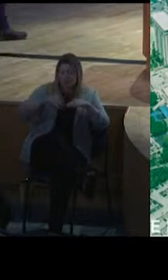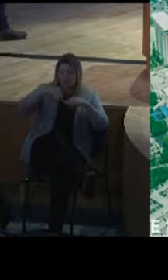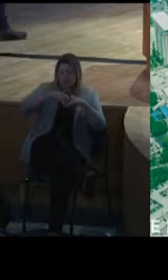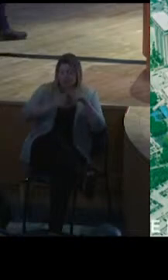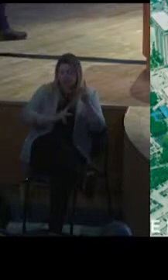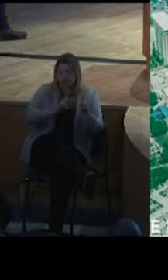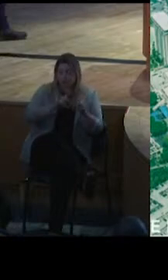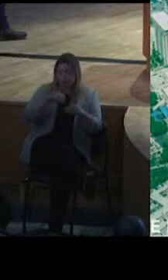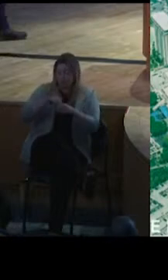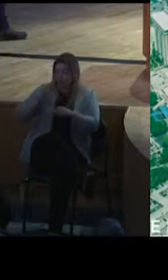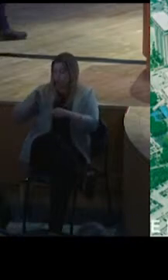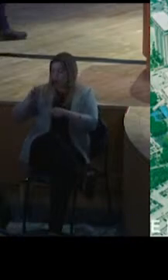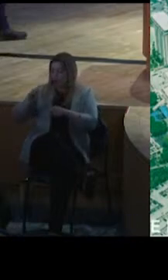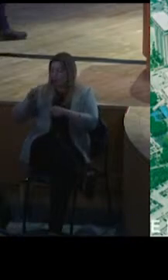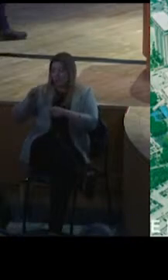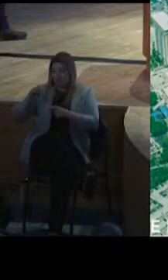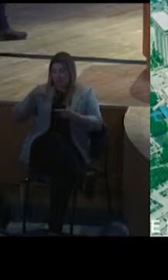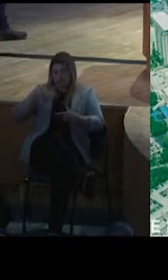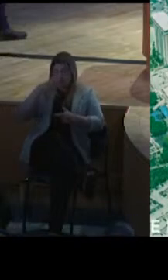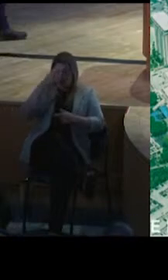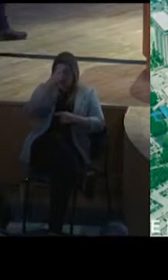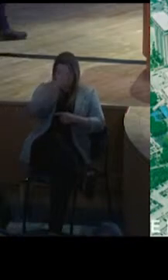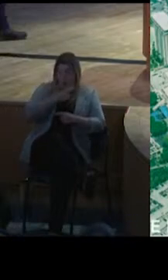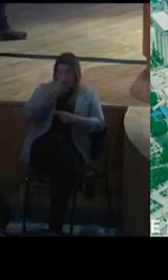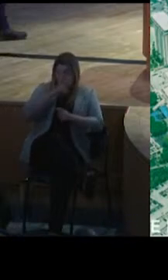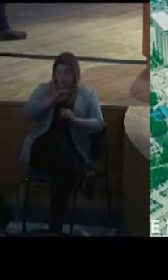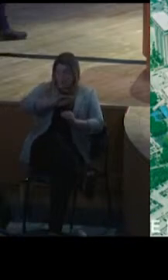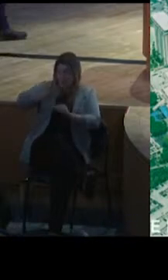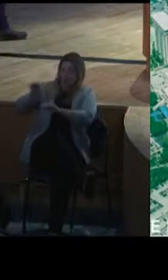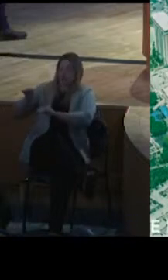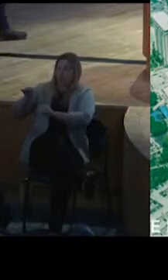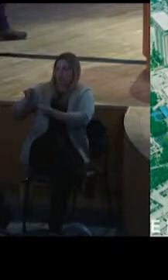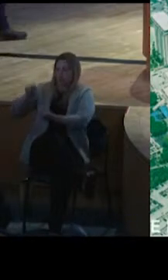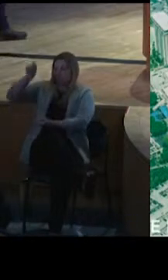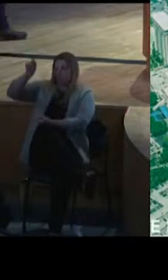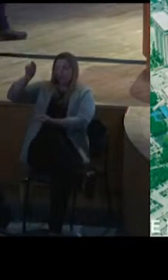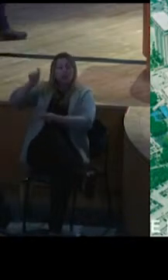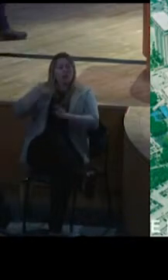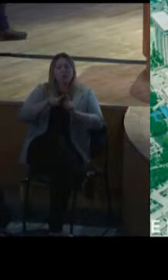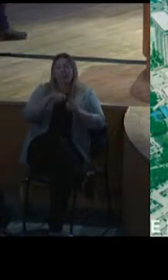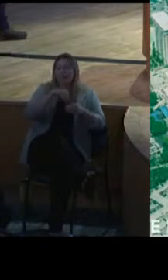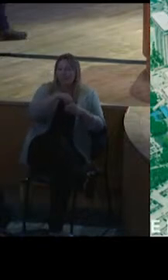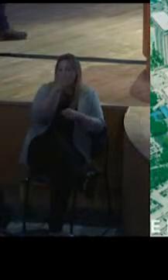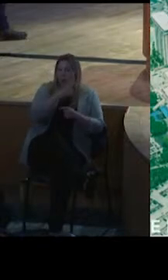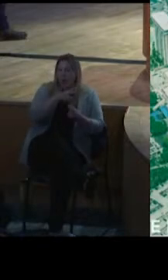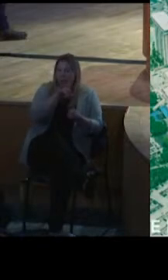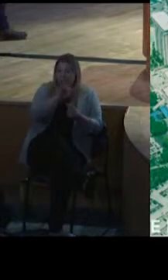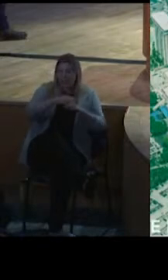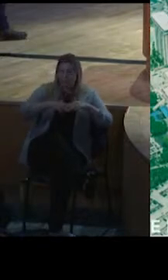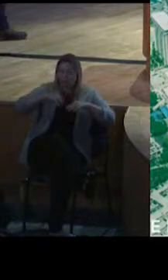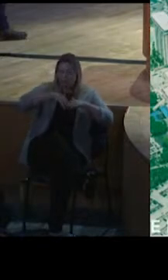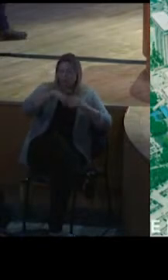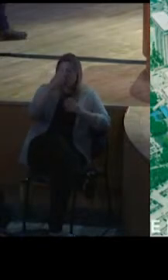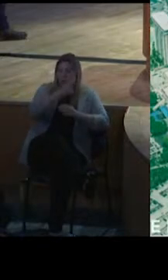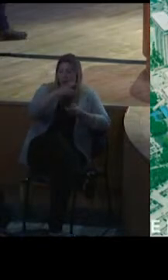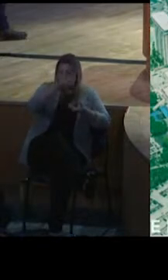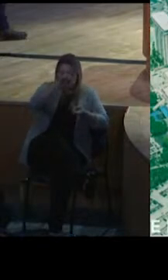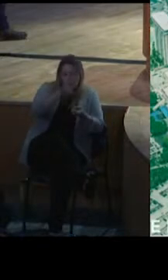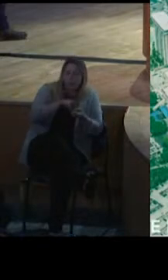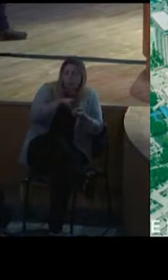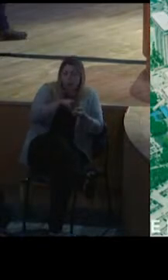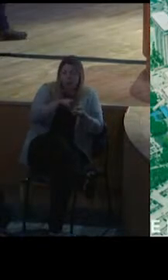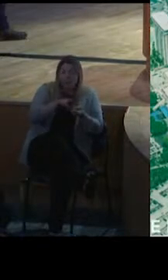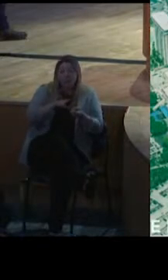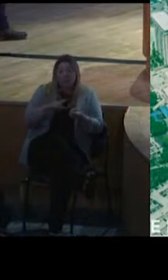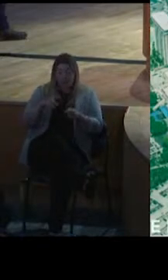in the US is increasing, but in Hawaii specifically, it's decreasing to the point where there's more Native Hawaiians outside Hawaii than there